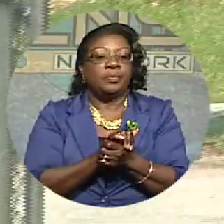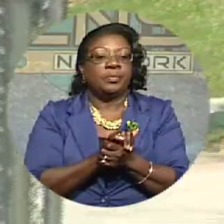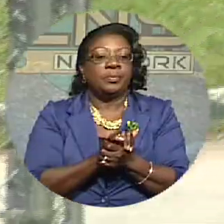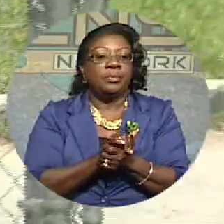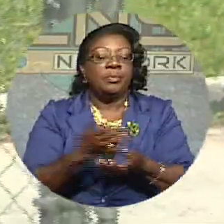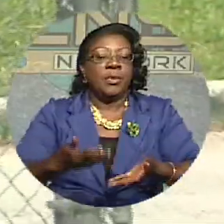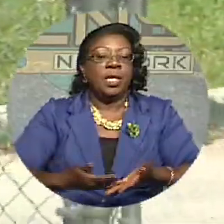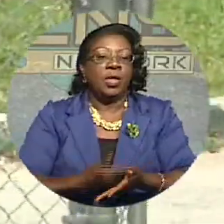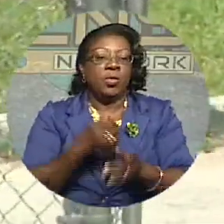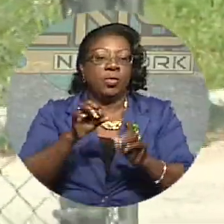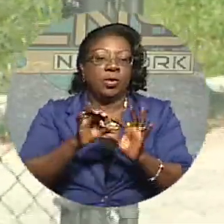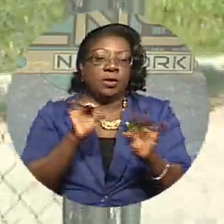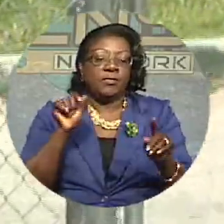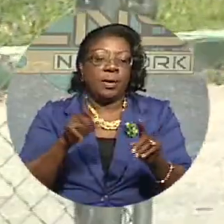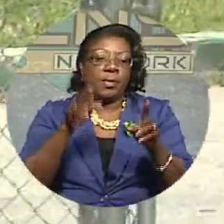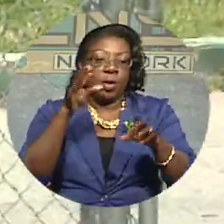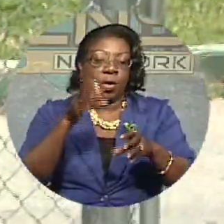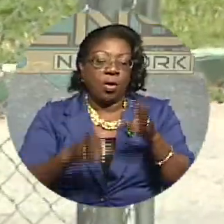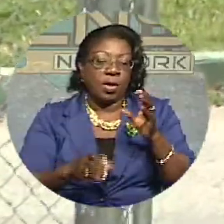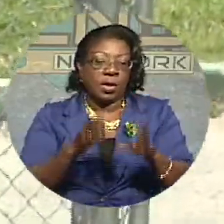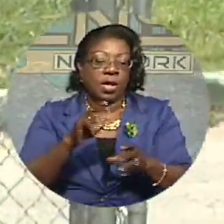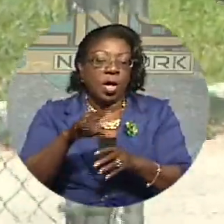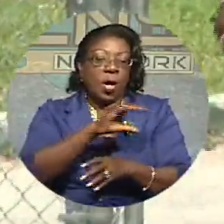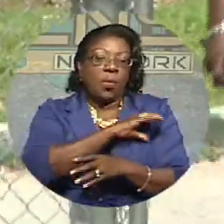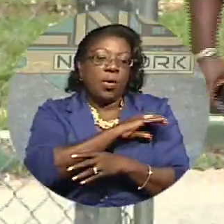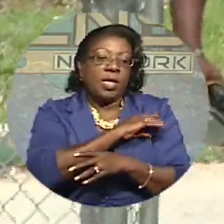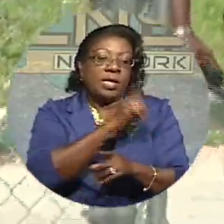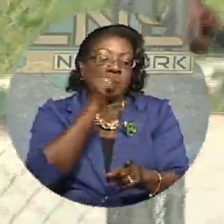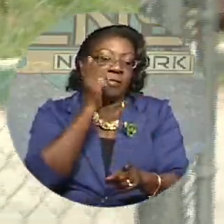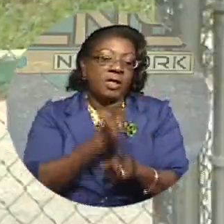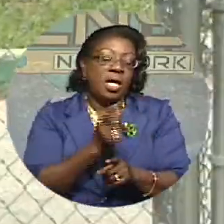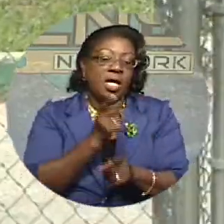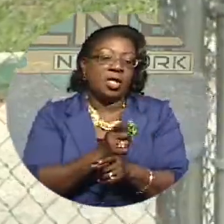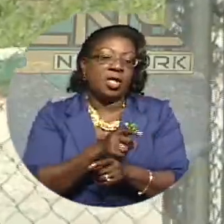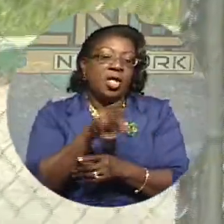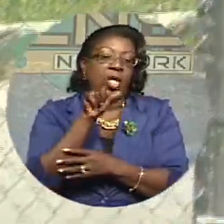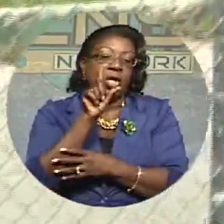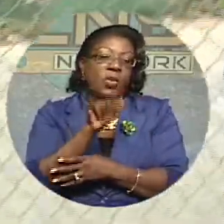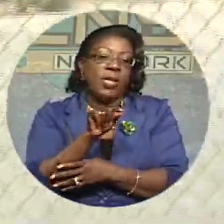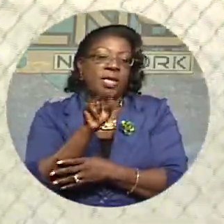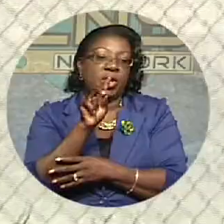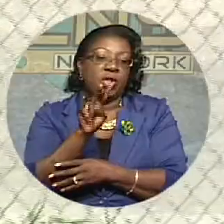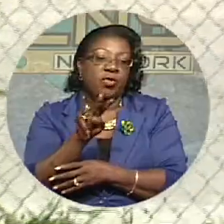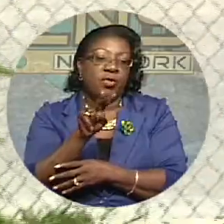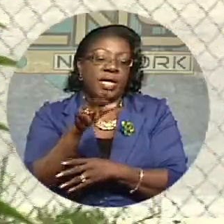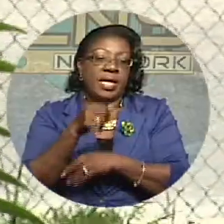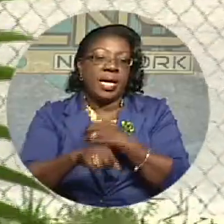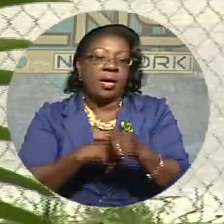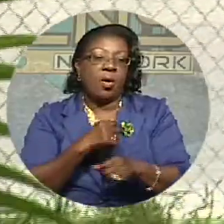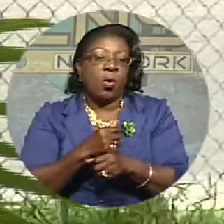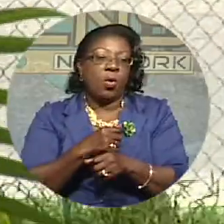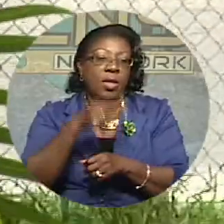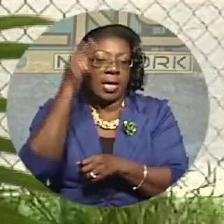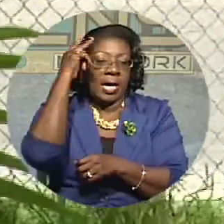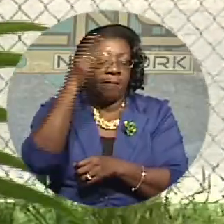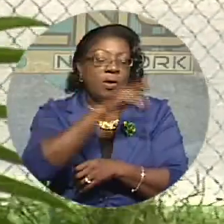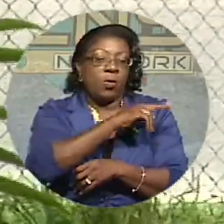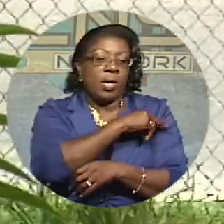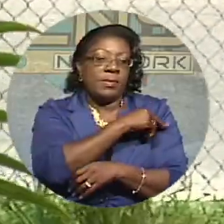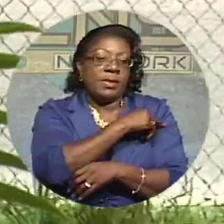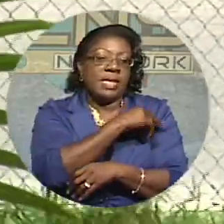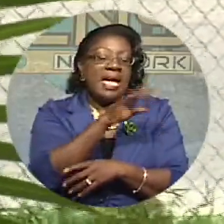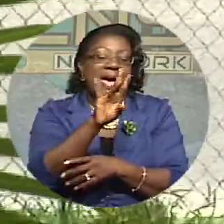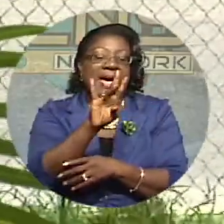In news from the courts, police have charged 23-year-old Polima Street resident Kevin Wims wearing the white T-shirt and a 17-year-old